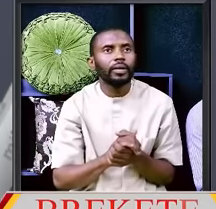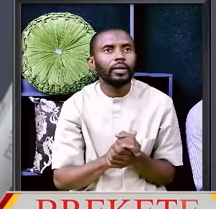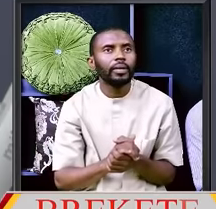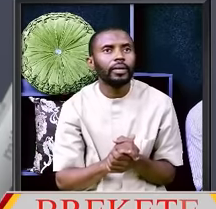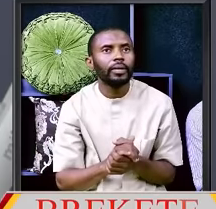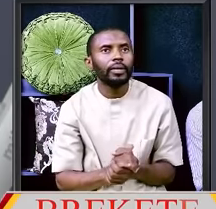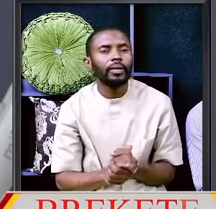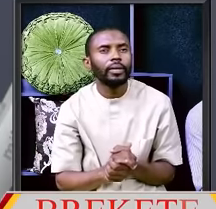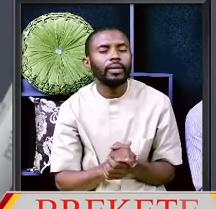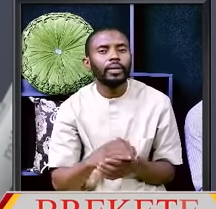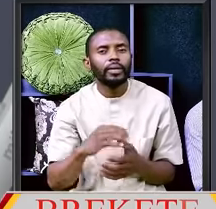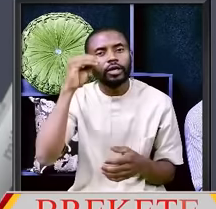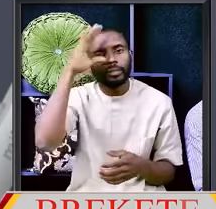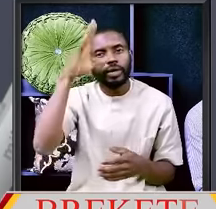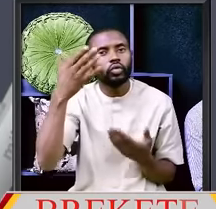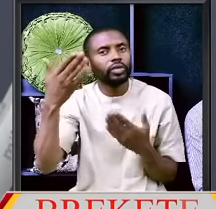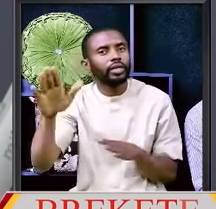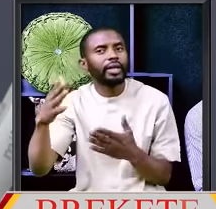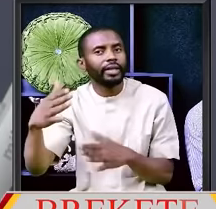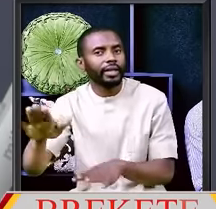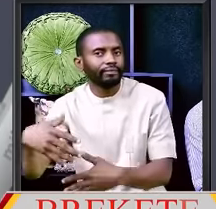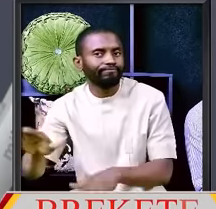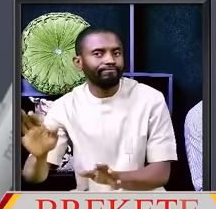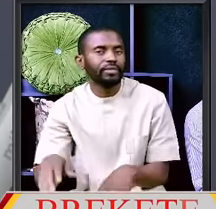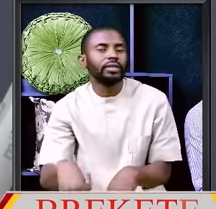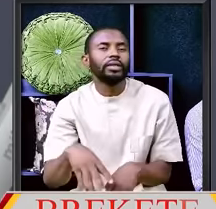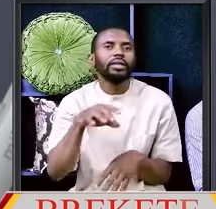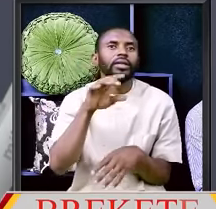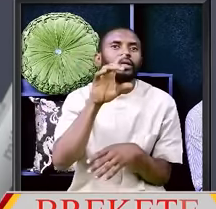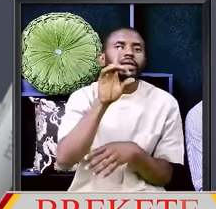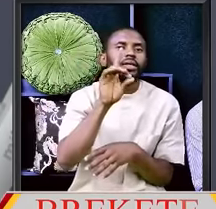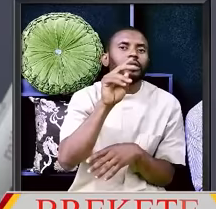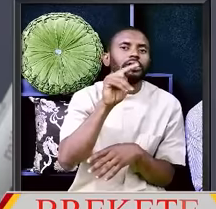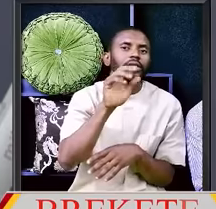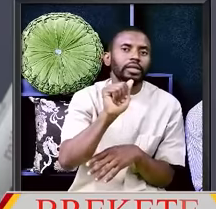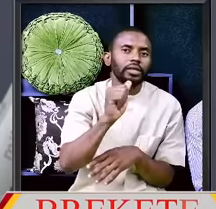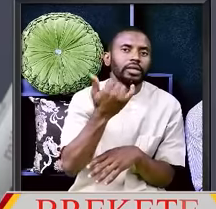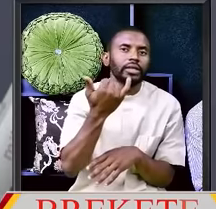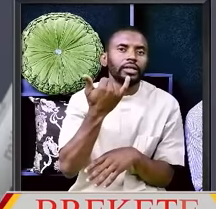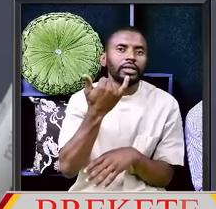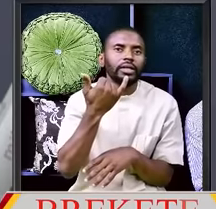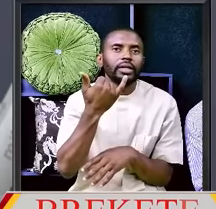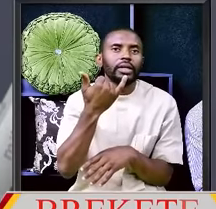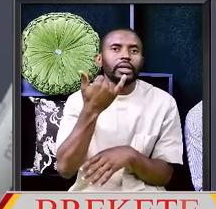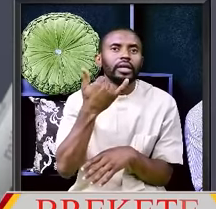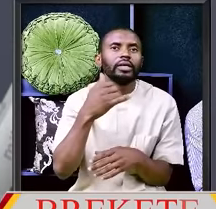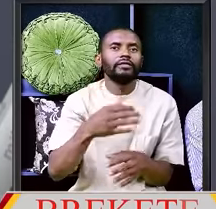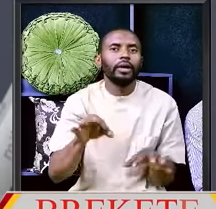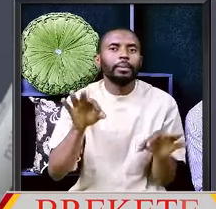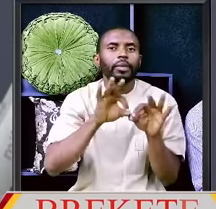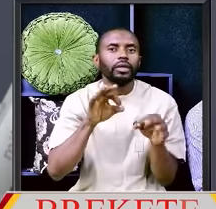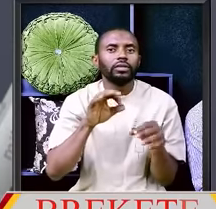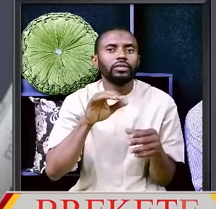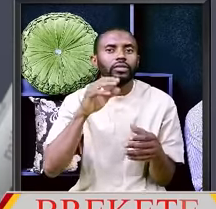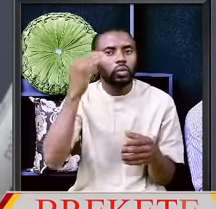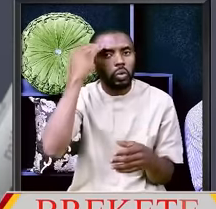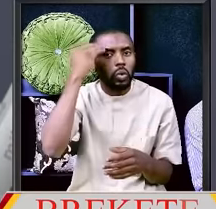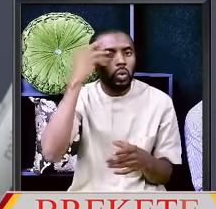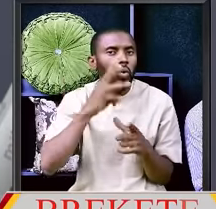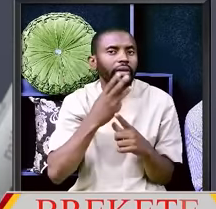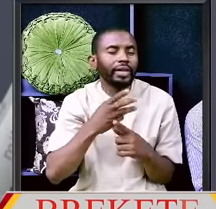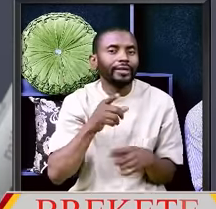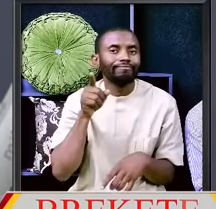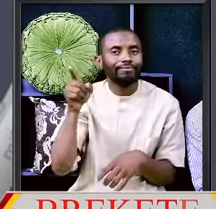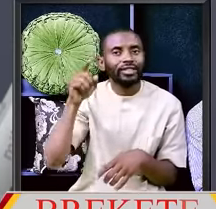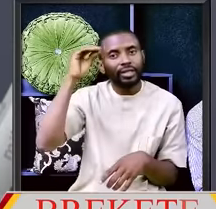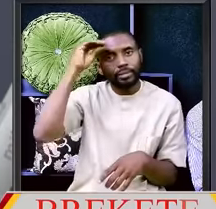About the DNA, that one is supposed let them know whether now he get the picking, so that from there they go